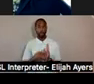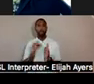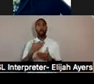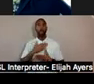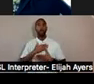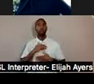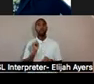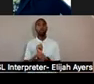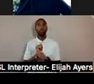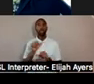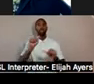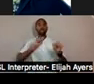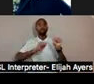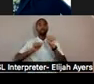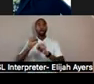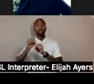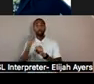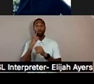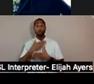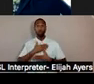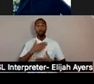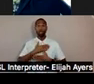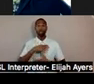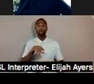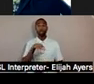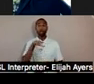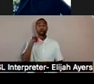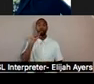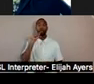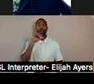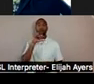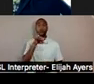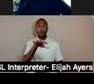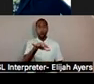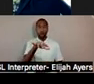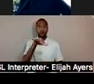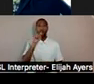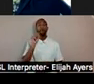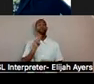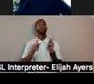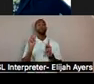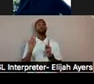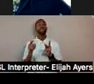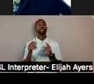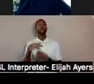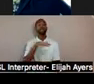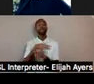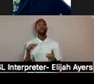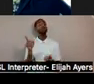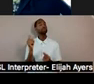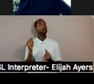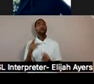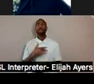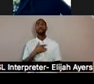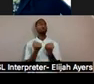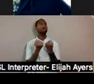and strategies for breathing, and also that people need environments where they feel safe in order to be able